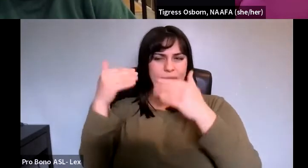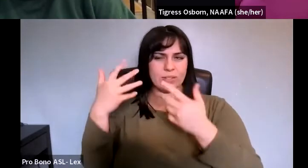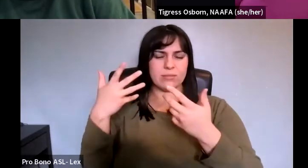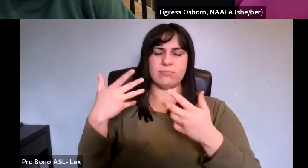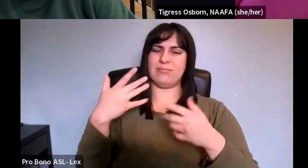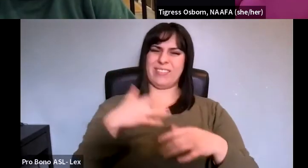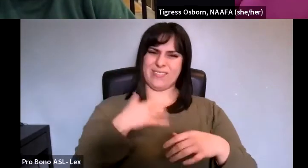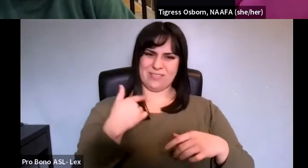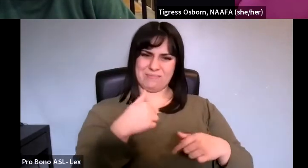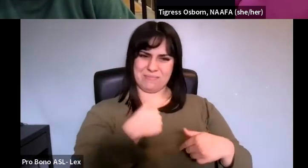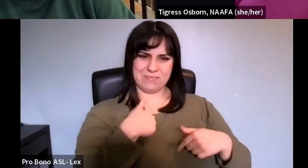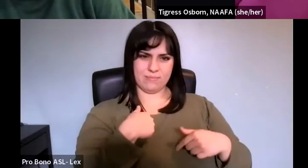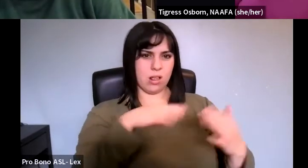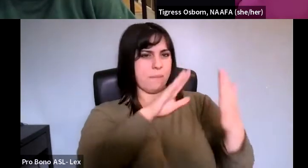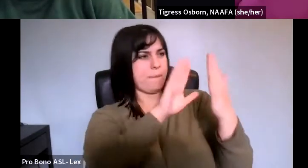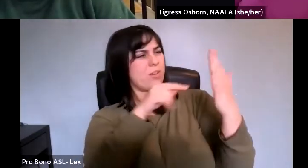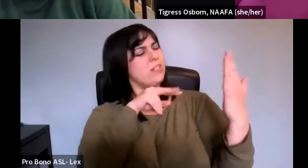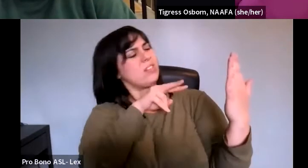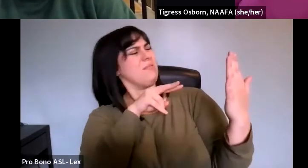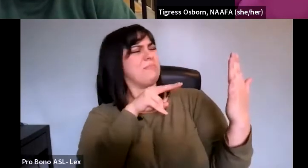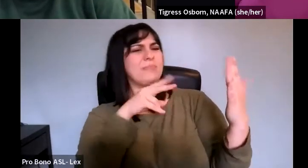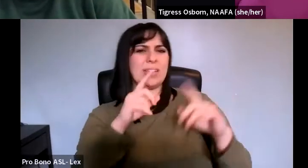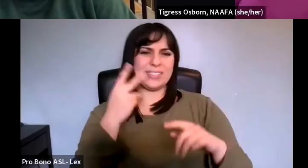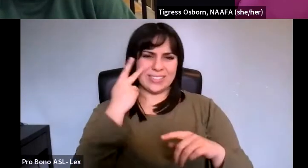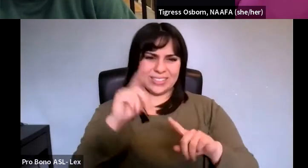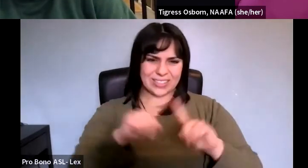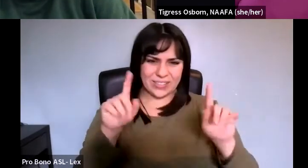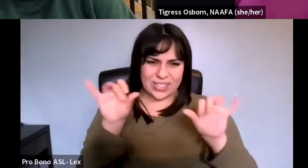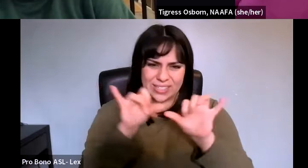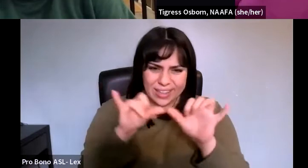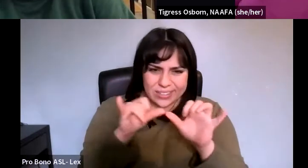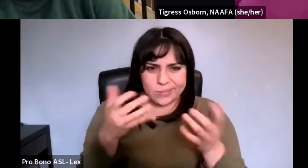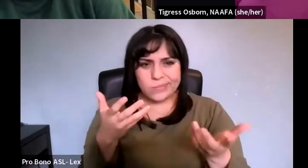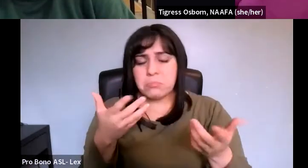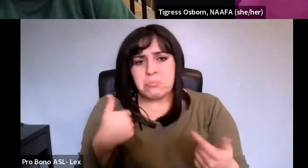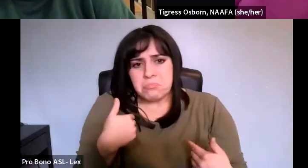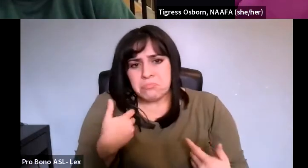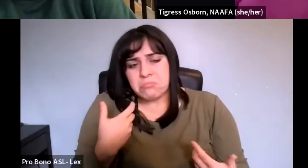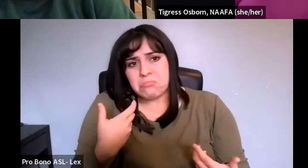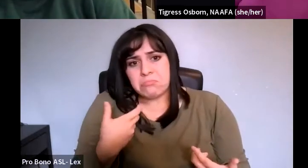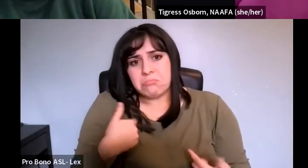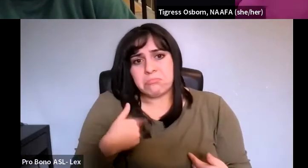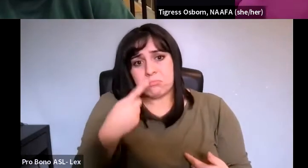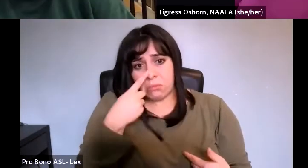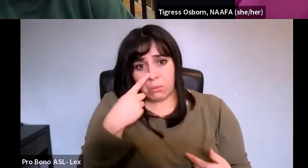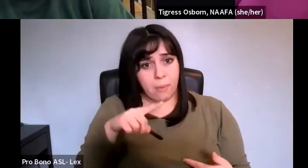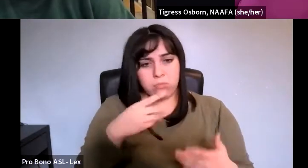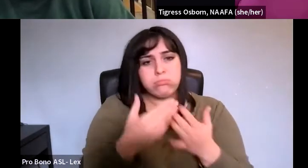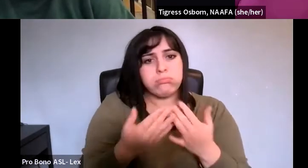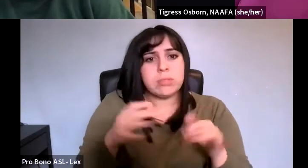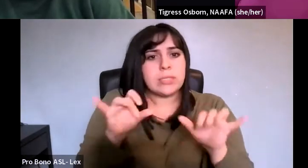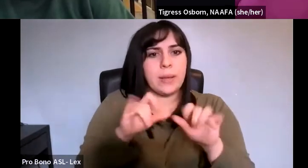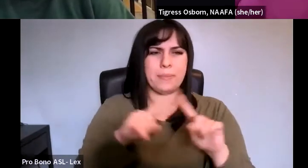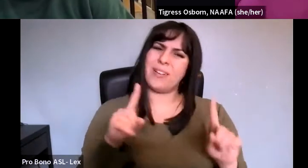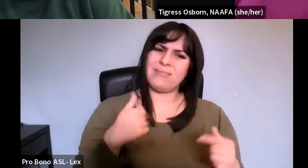different size. And it's very, like, I don't mind whatever size I am, but I